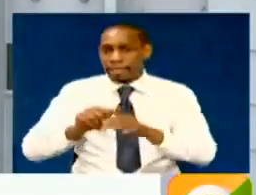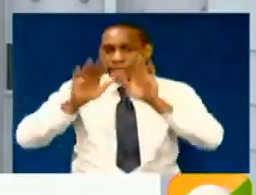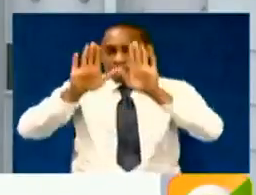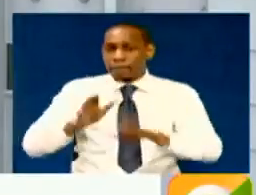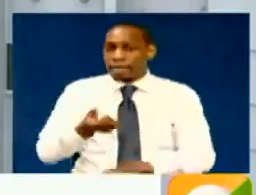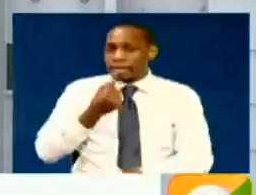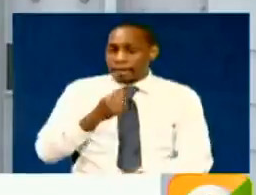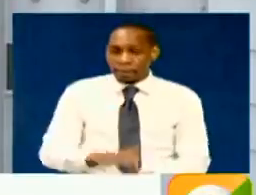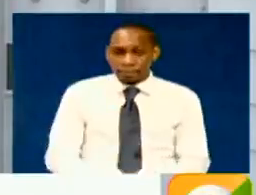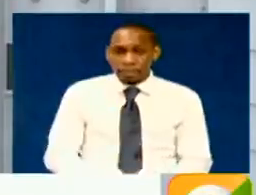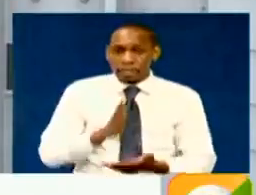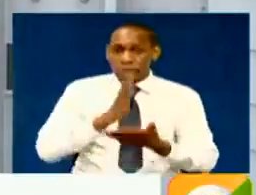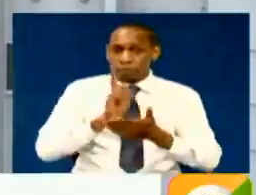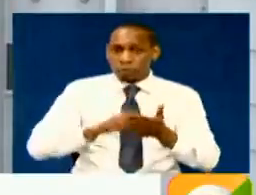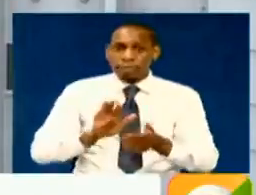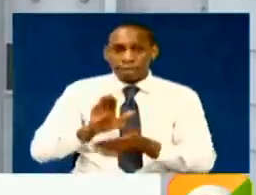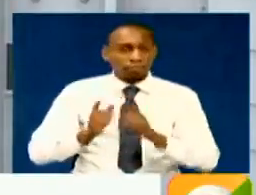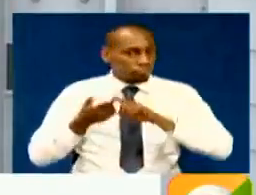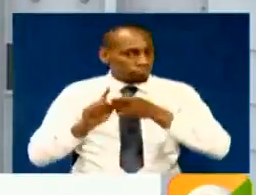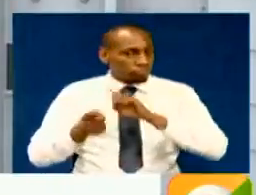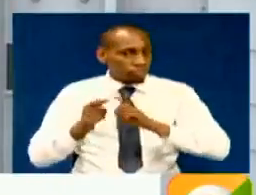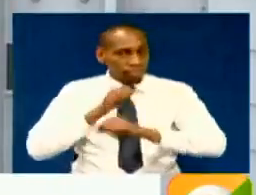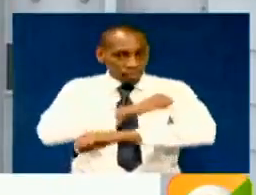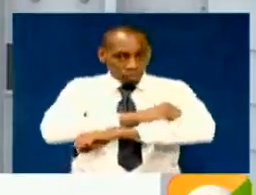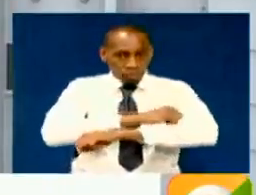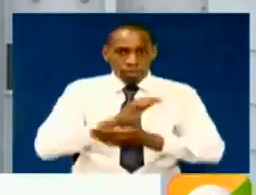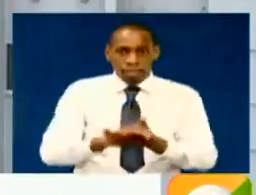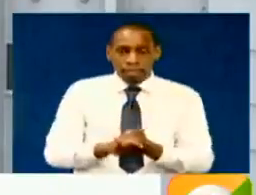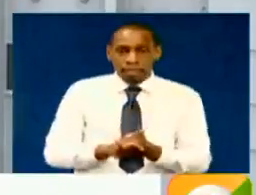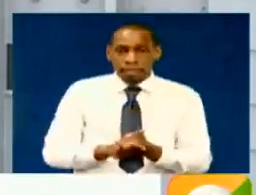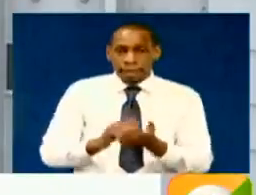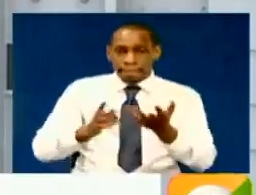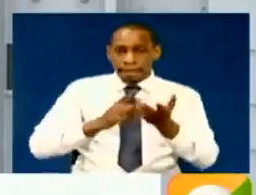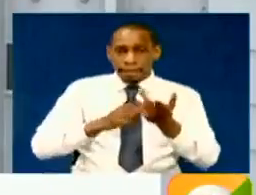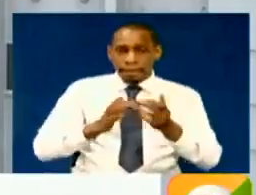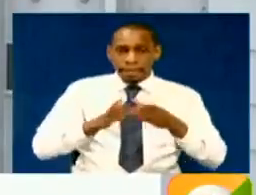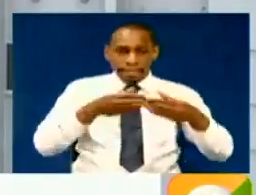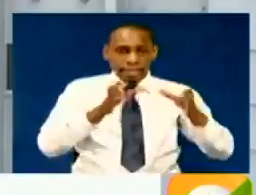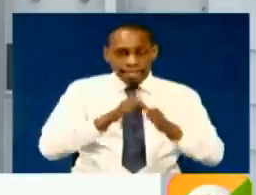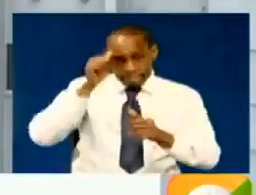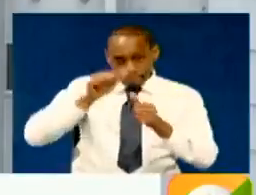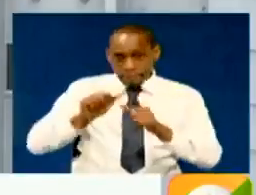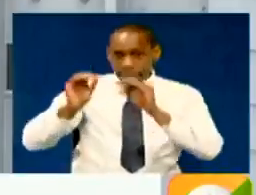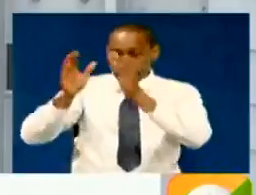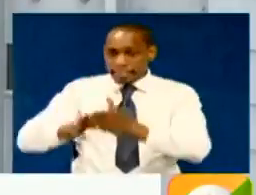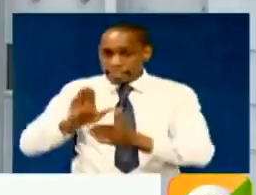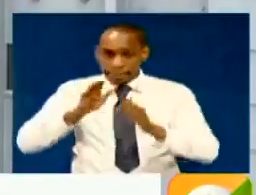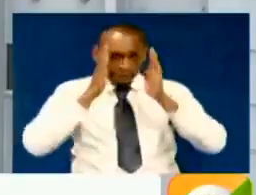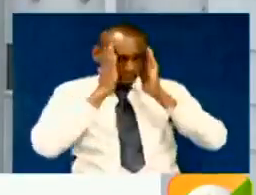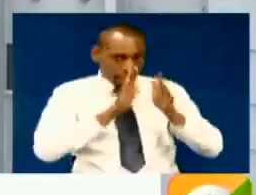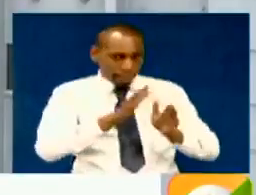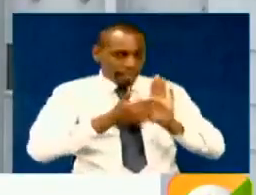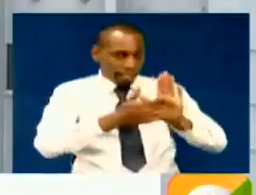important drugs. In fact, let me take you back to school for a moment, to your mathematics class. Remember how your teacher was keen on